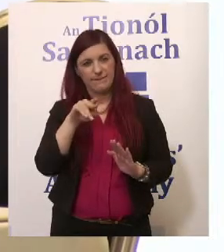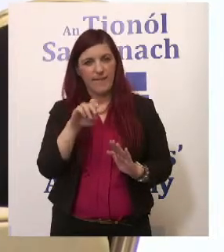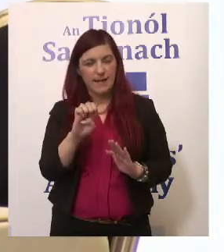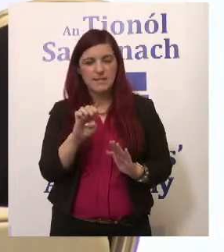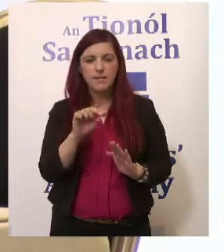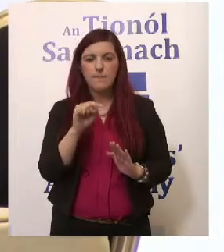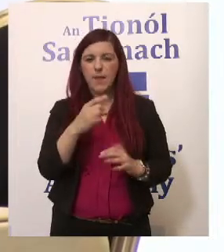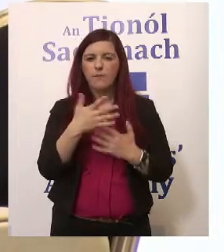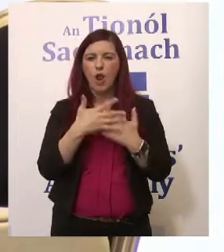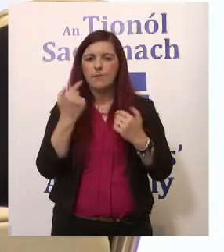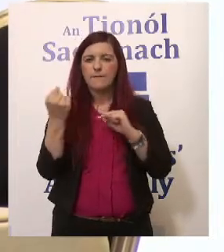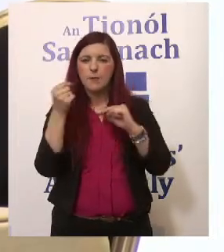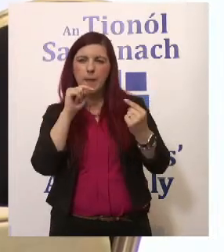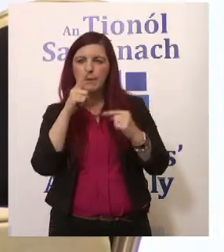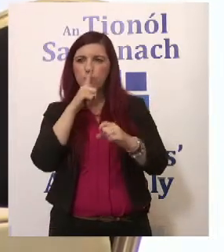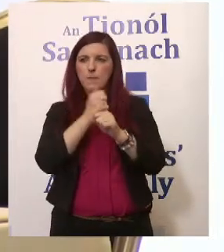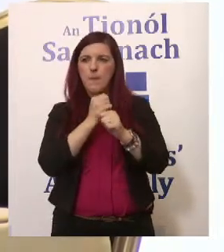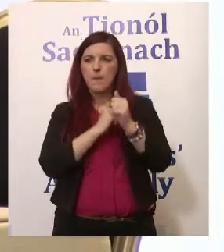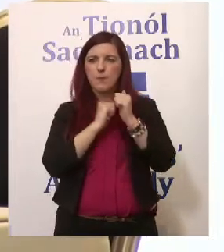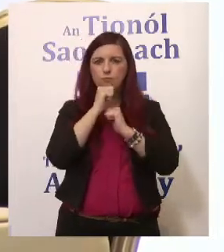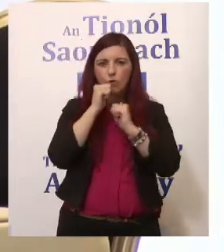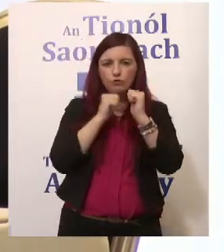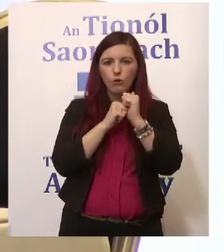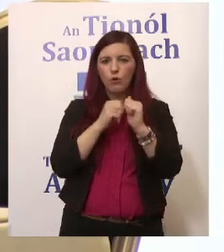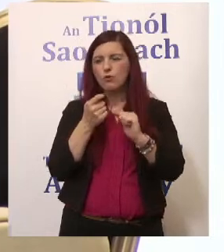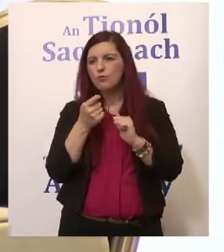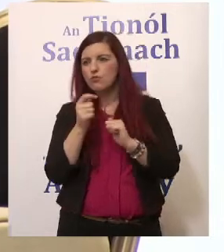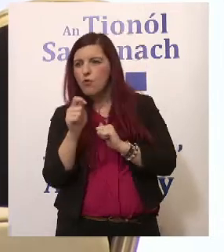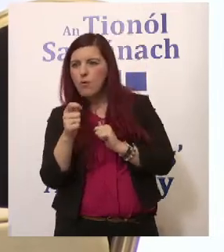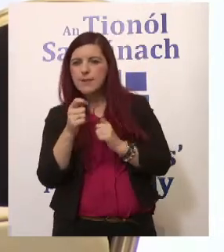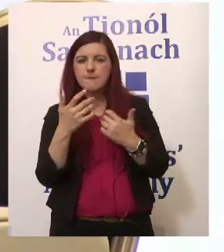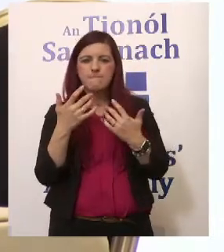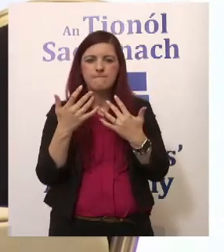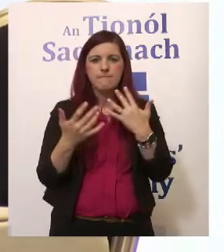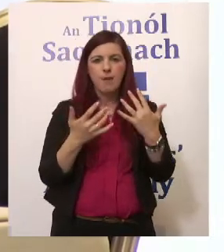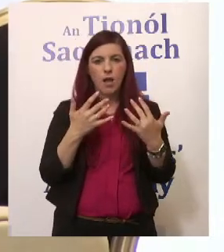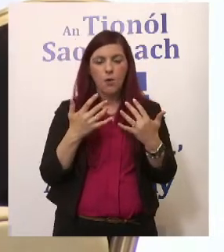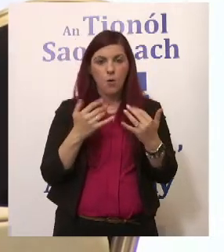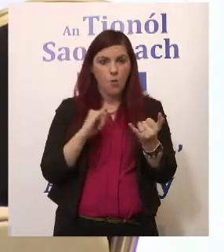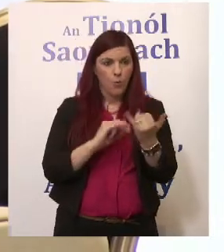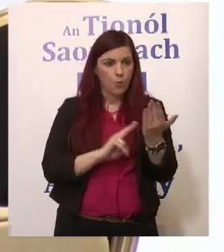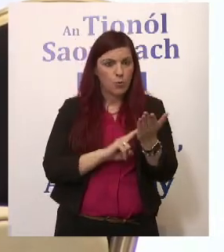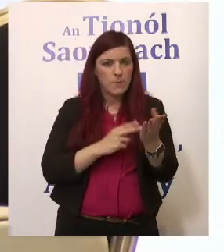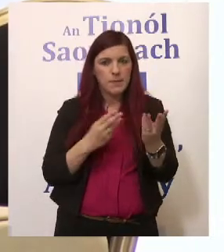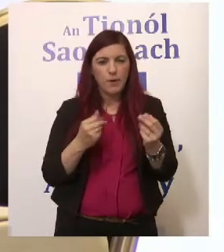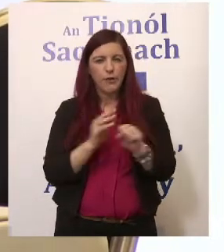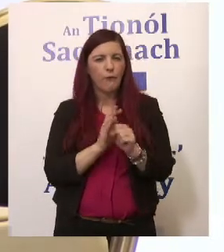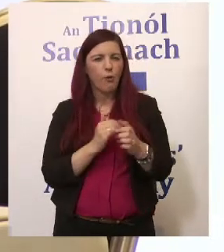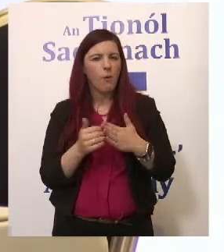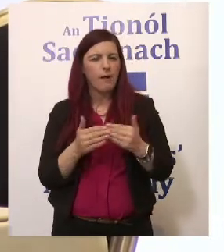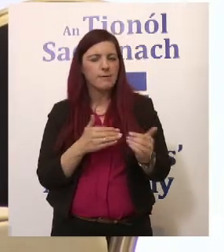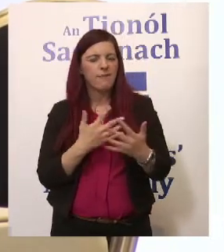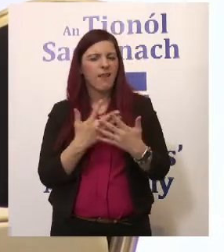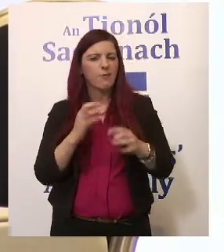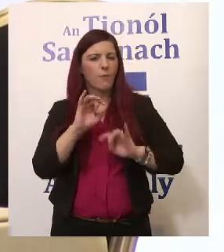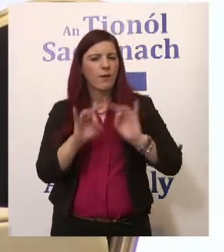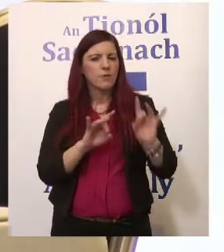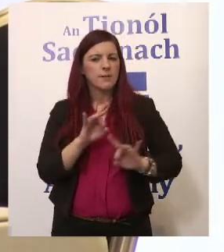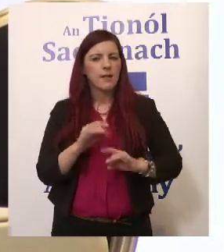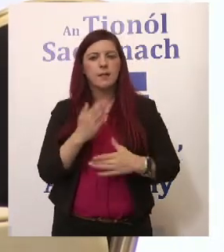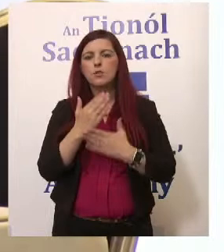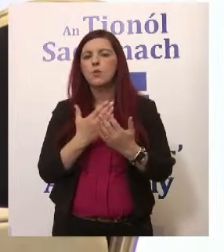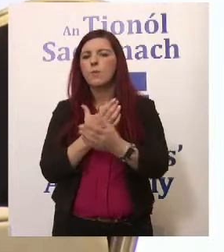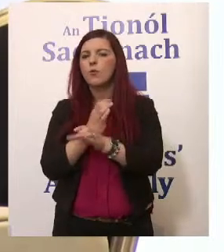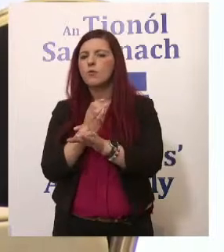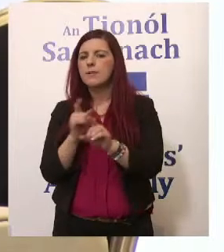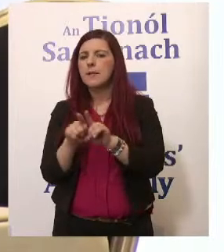about the kind of structure of tourism in Venice, but also where the revenues go. In some countries as well, it's probably worth mentioning